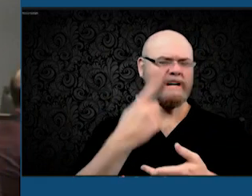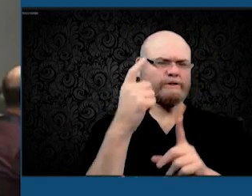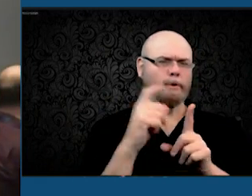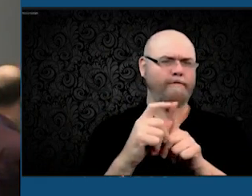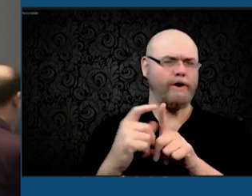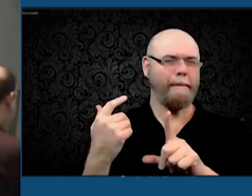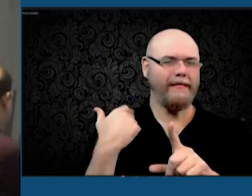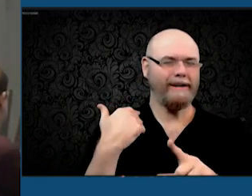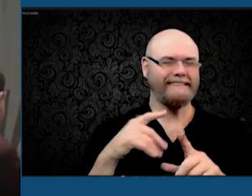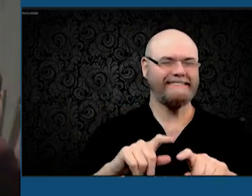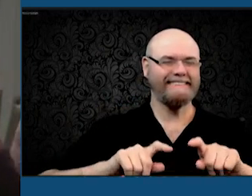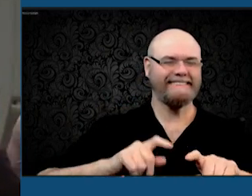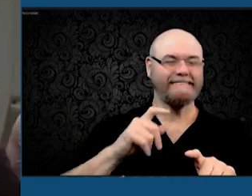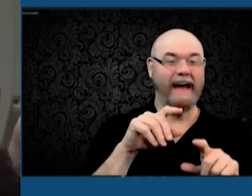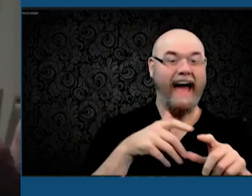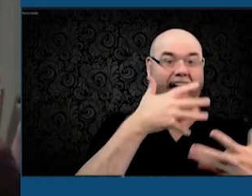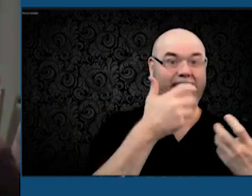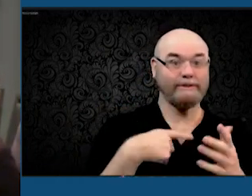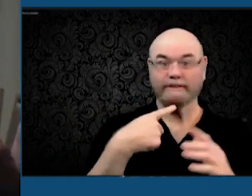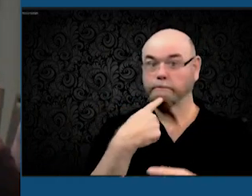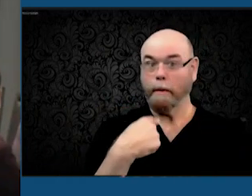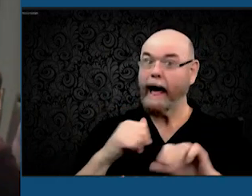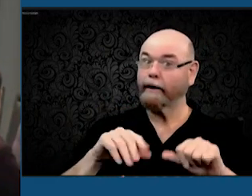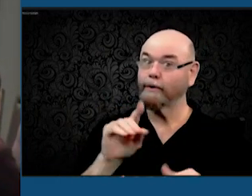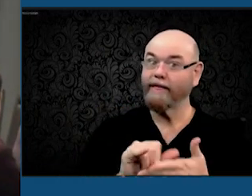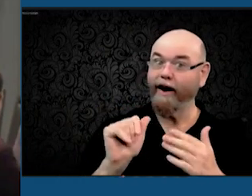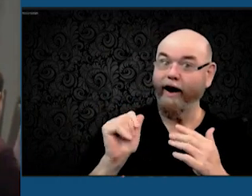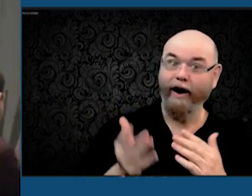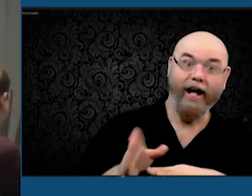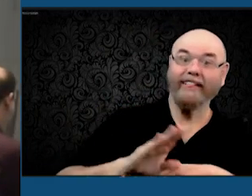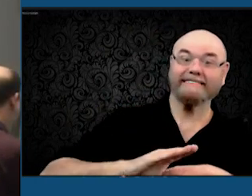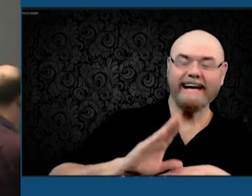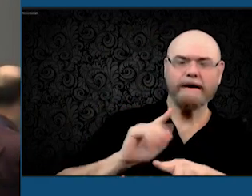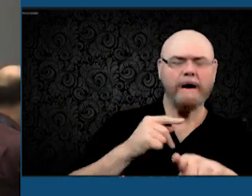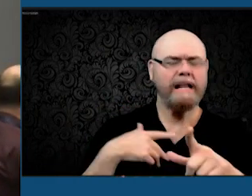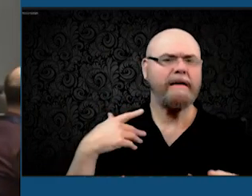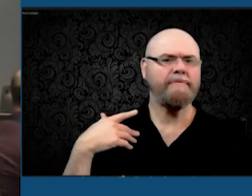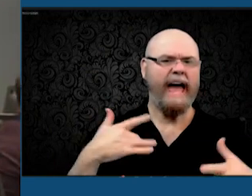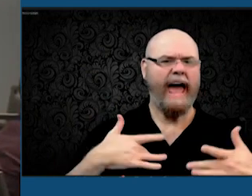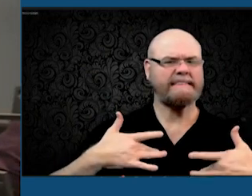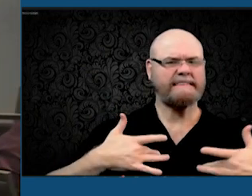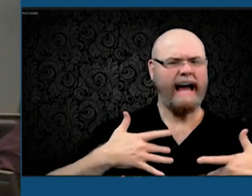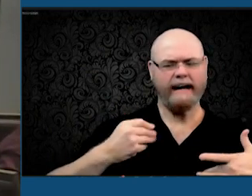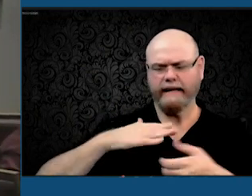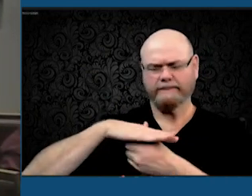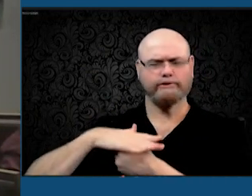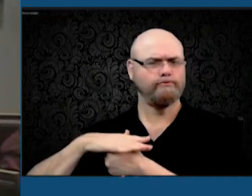about anger and disappointment. I could do this all day long. Anxiety and stress. Oh my.